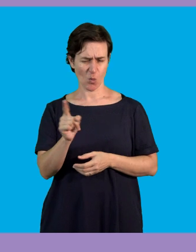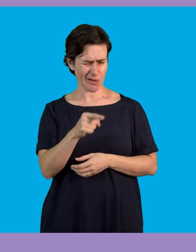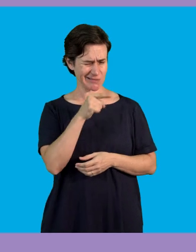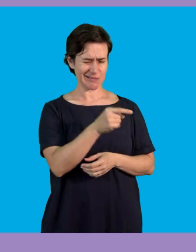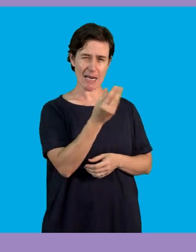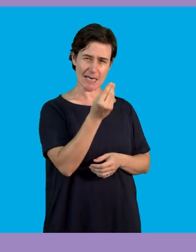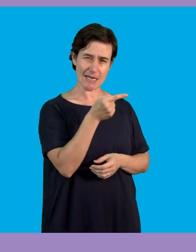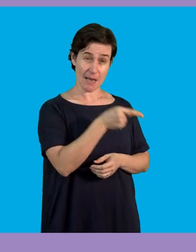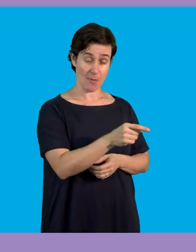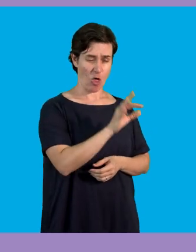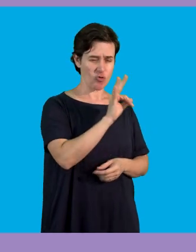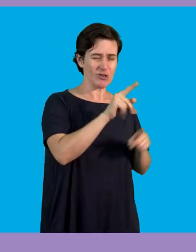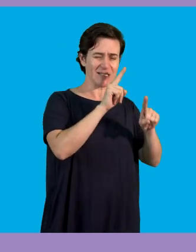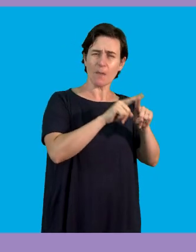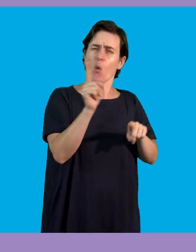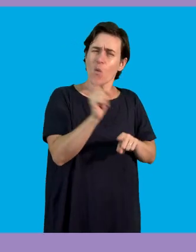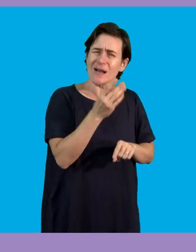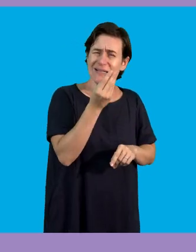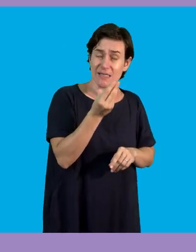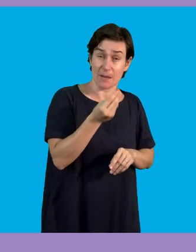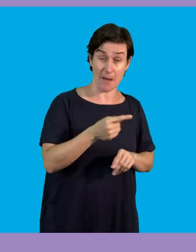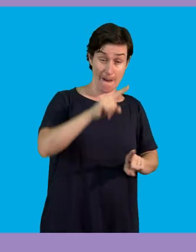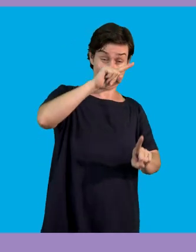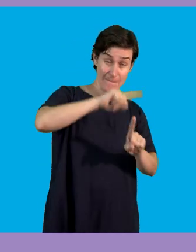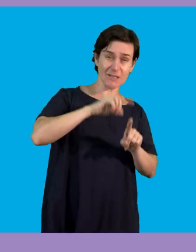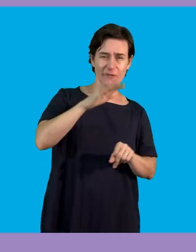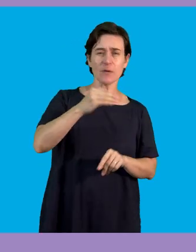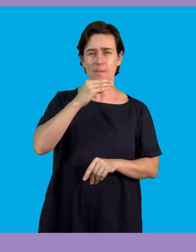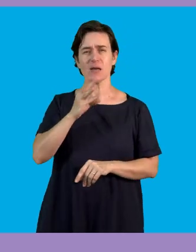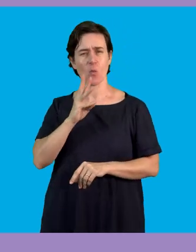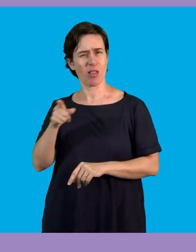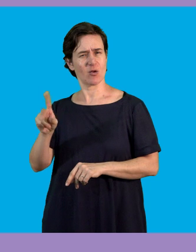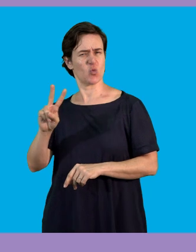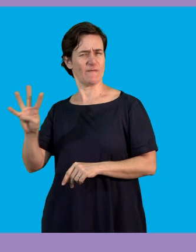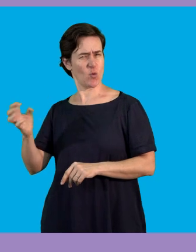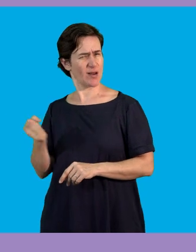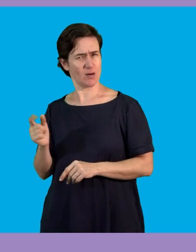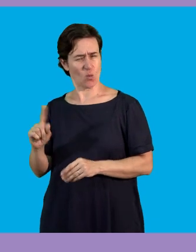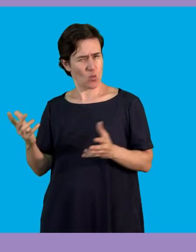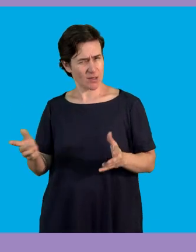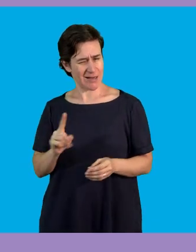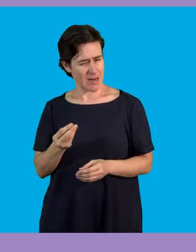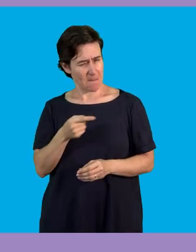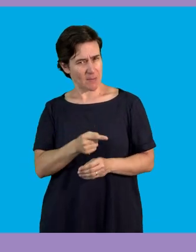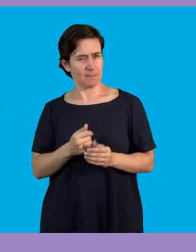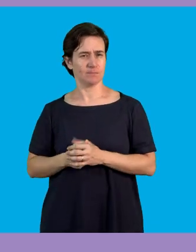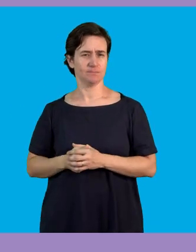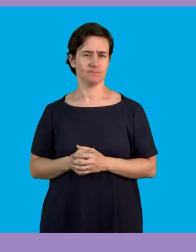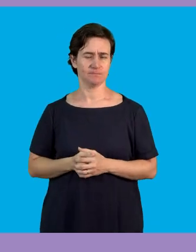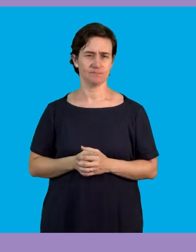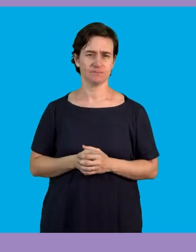number that we multiply by 3 and add 15 to get 24. And